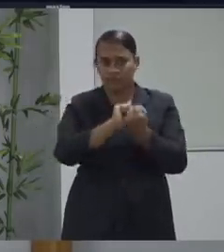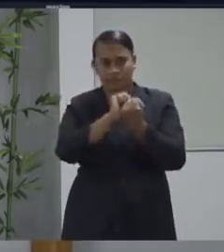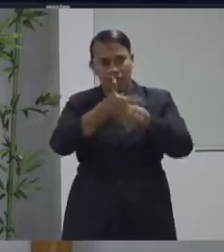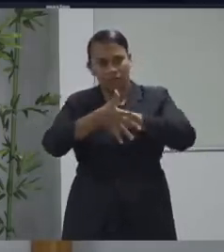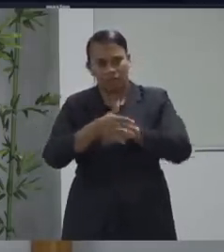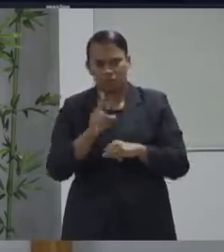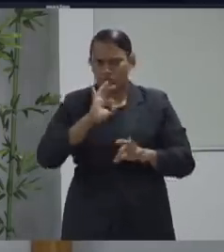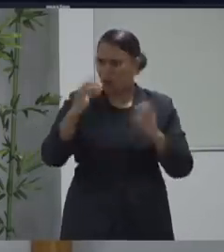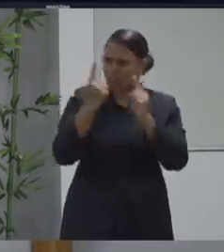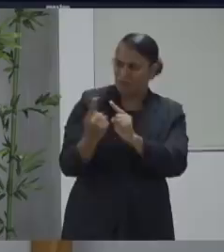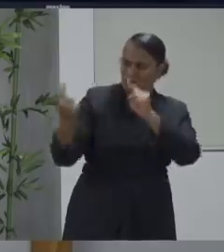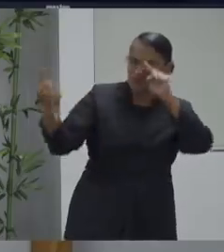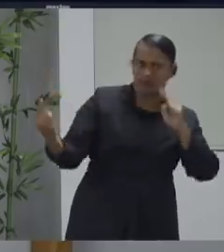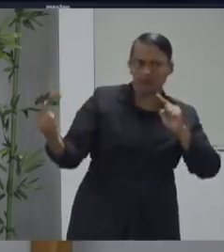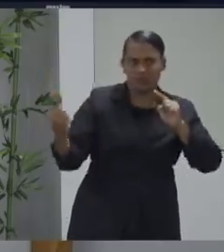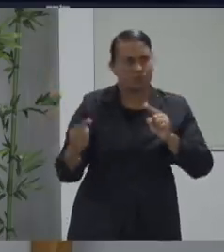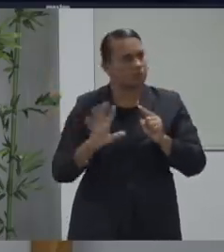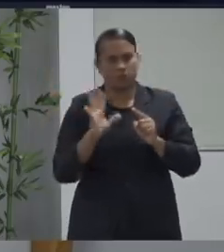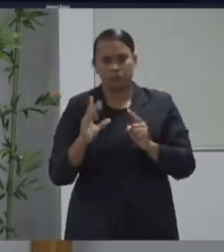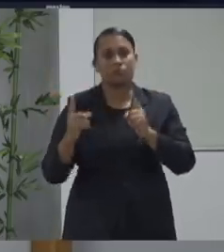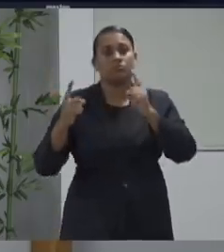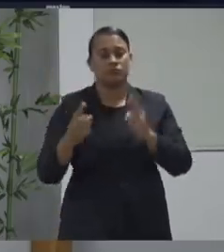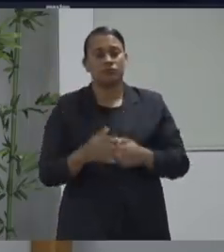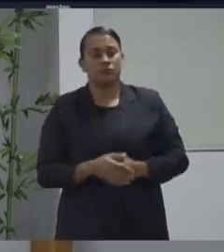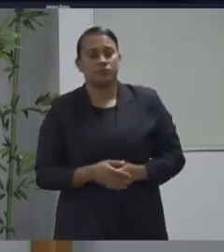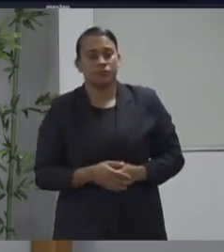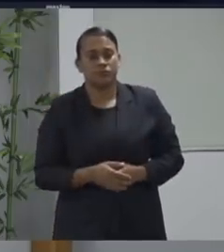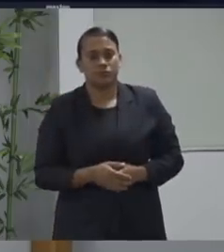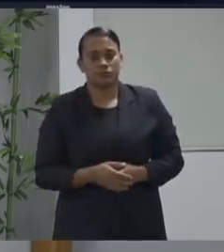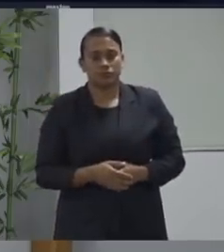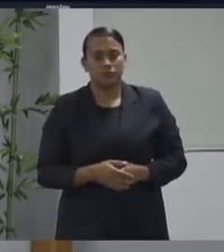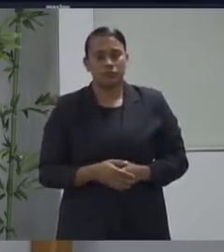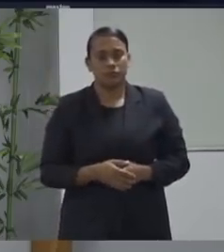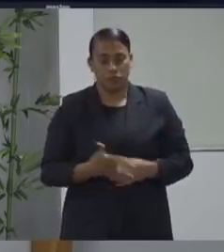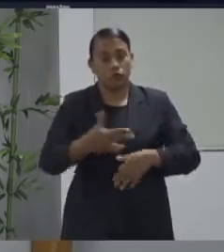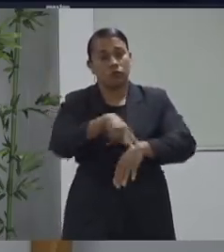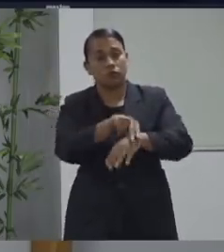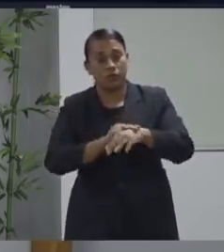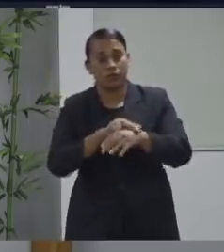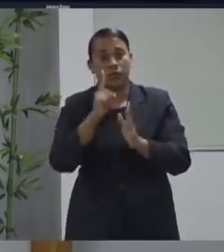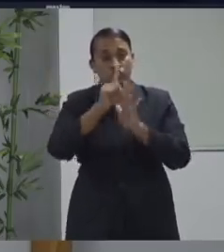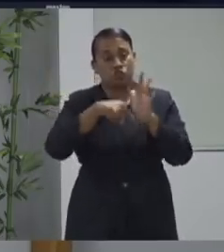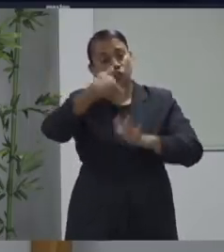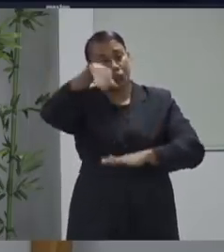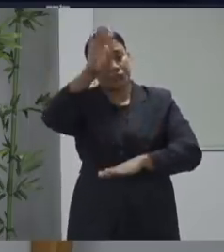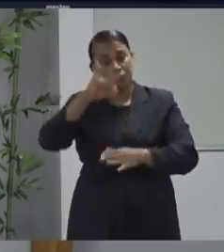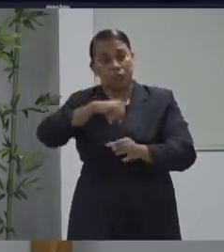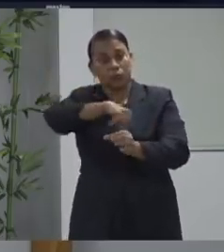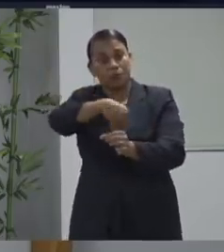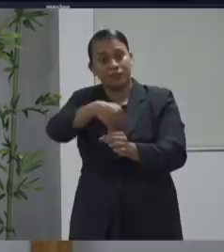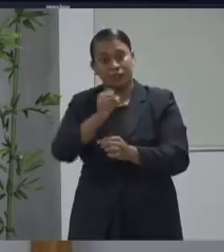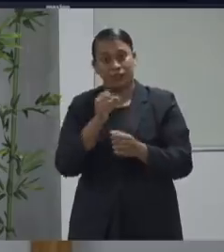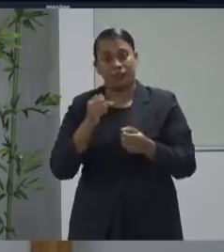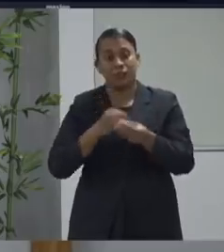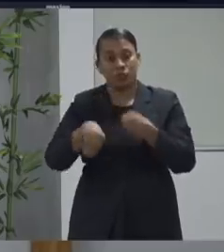I'm joined today by our Chief Medical Officer, Dr. Josaia, our Minister for Health,